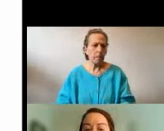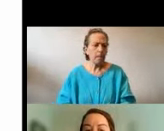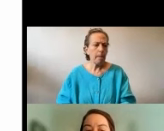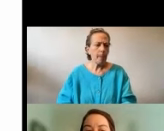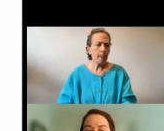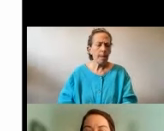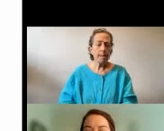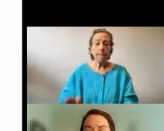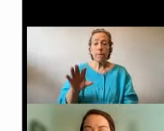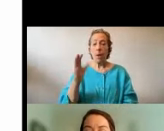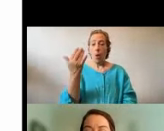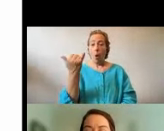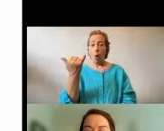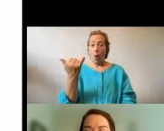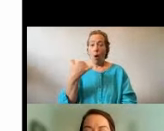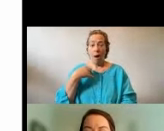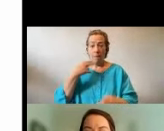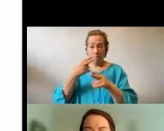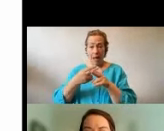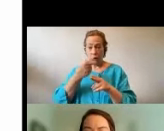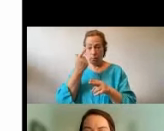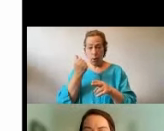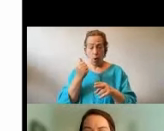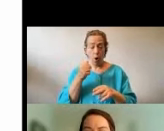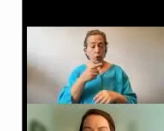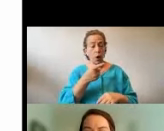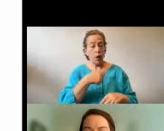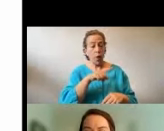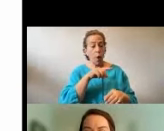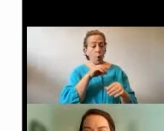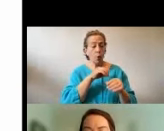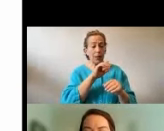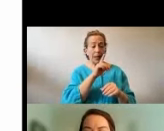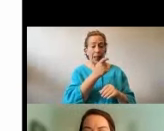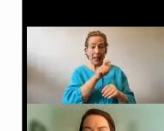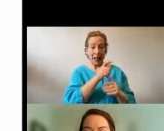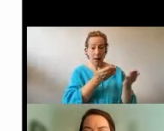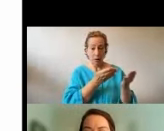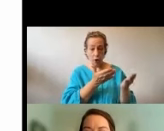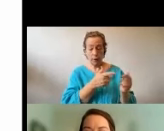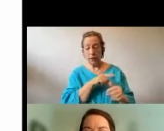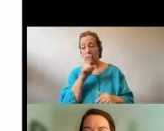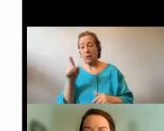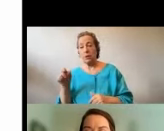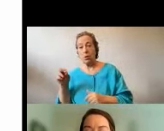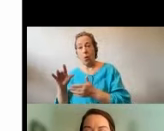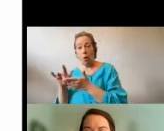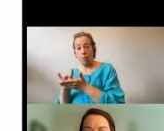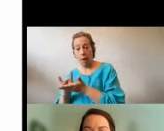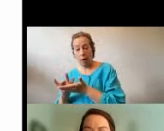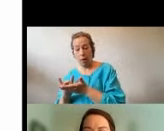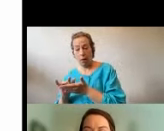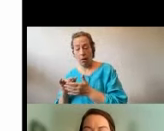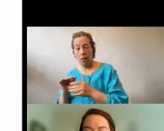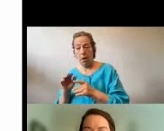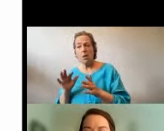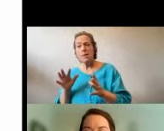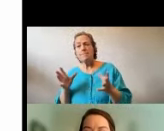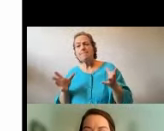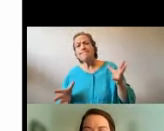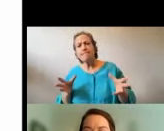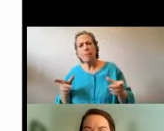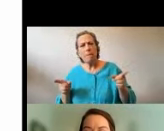that those who are in the legal services space, as well as the healthcare space, especially the health centers, may not have the capacity